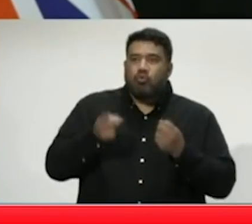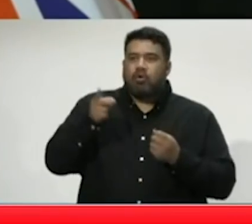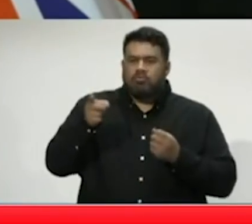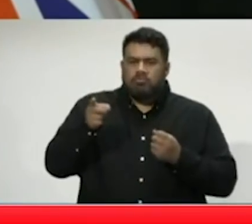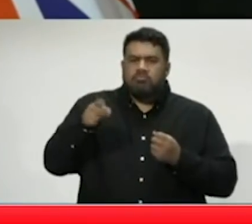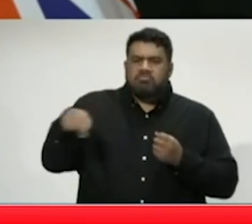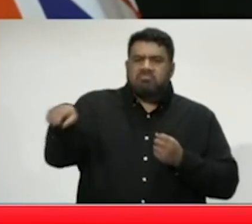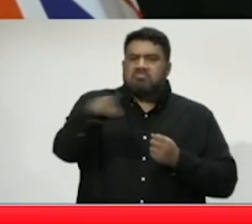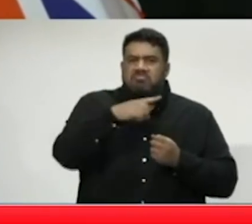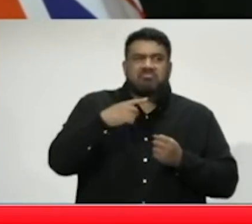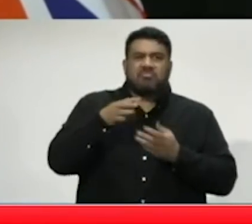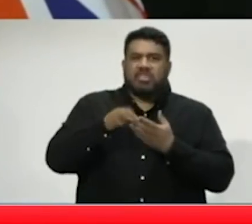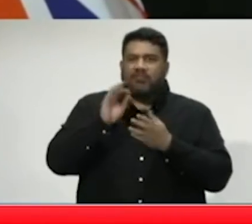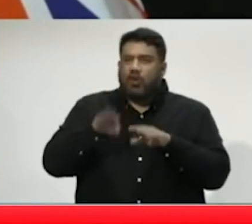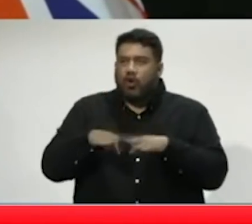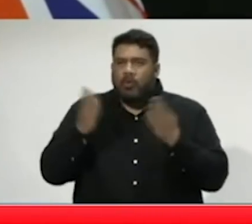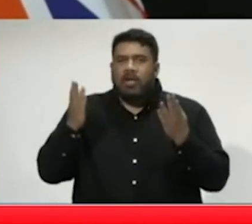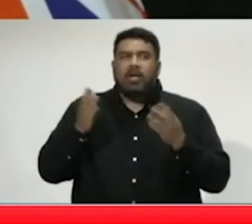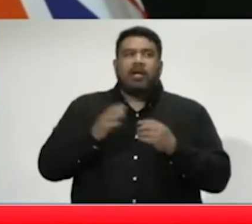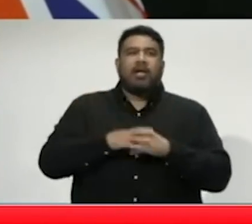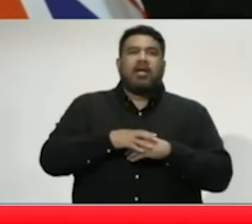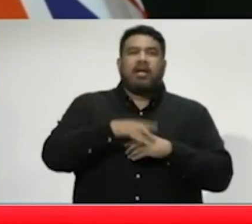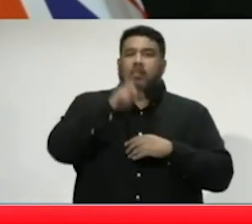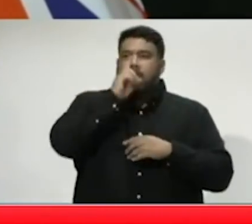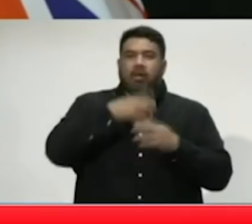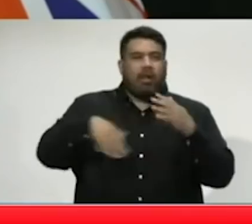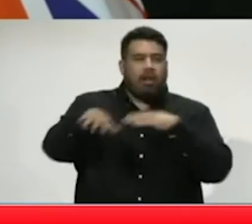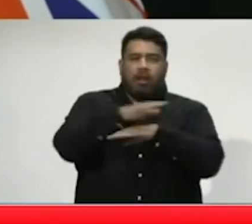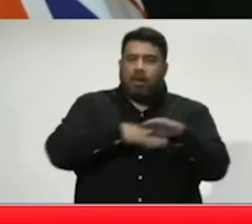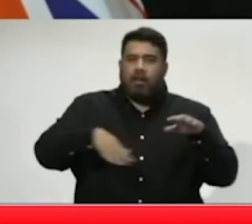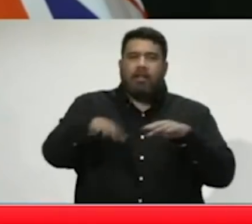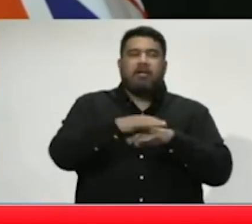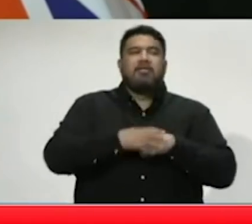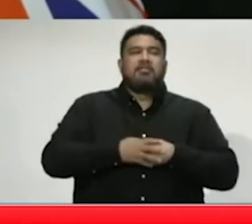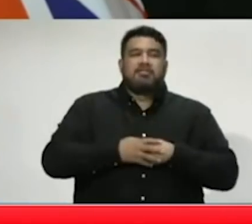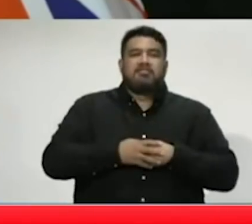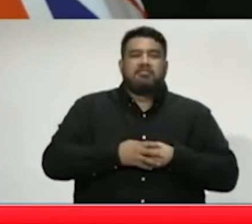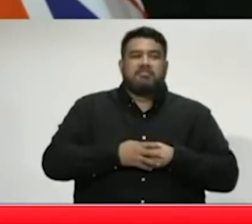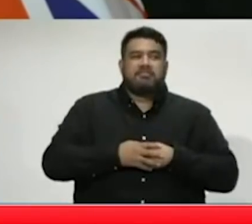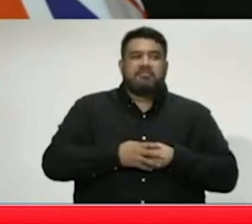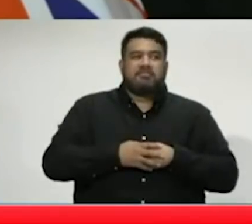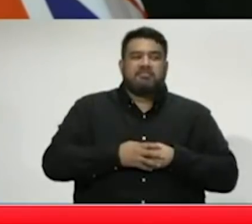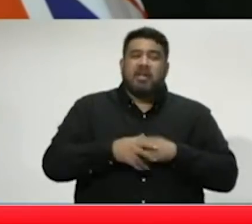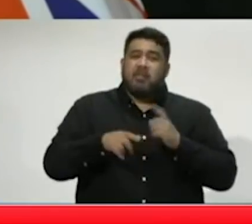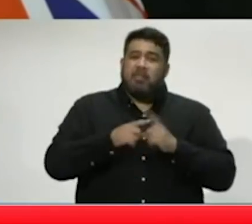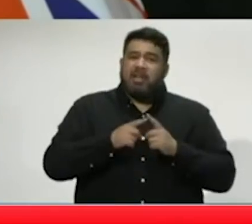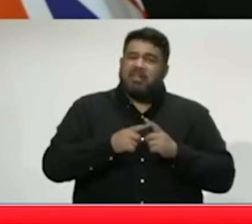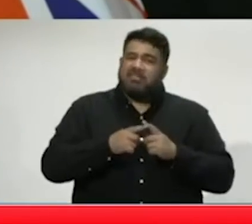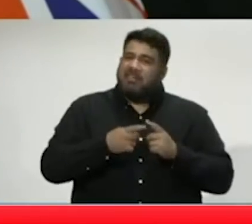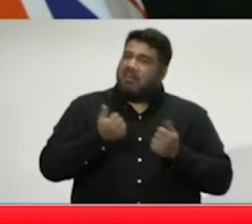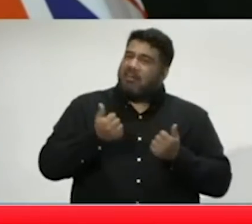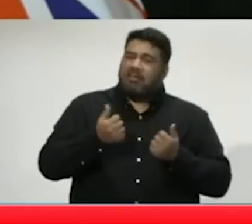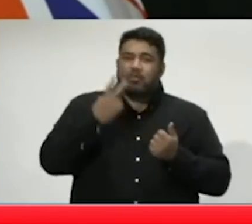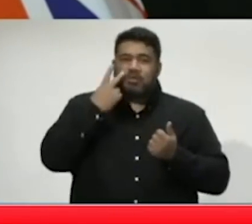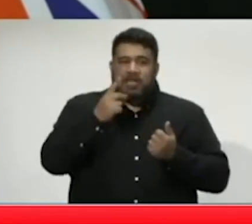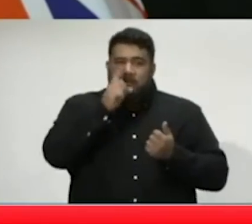normal. Cafes were full, I can confirm from multiple experiences, and you can see people also adjusting to